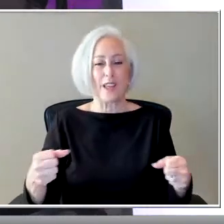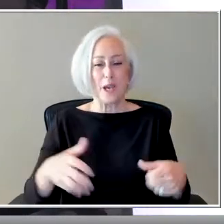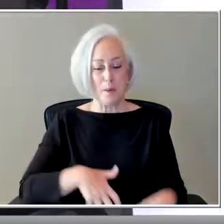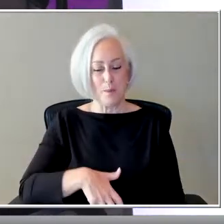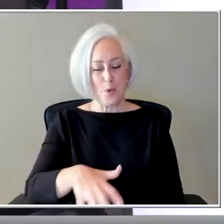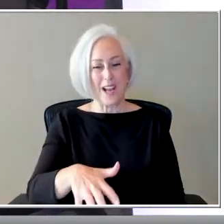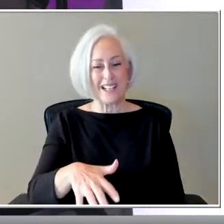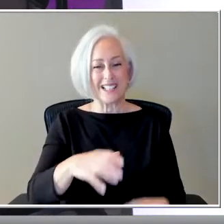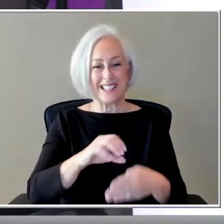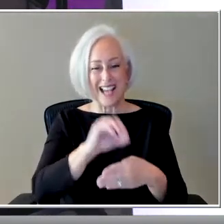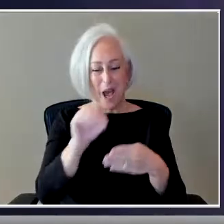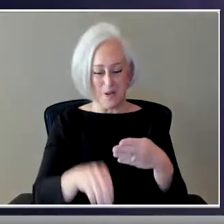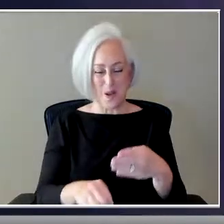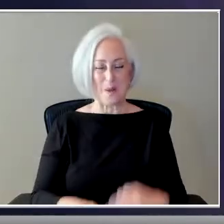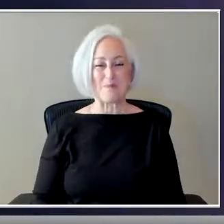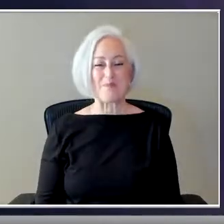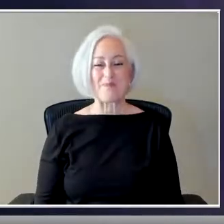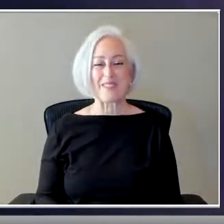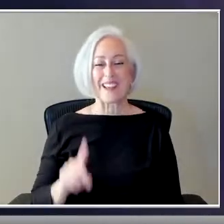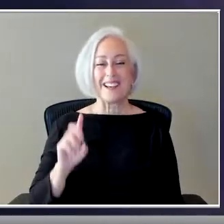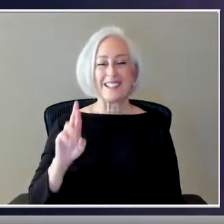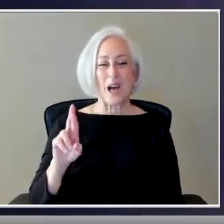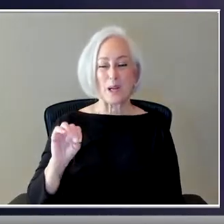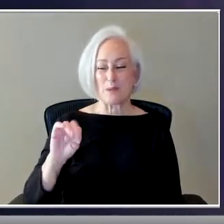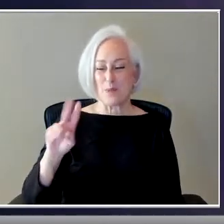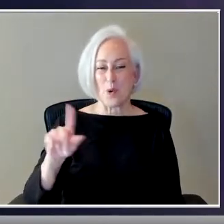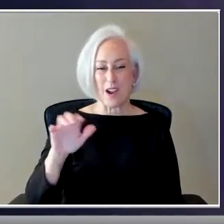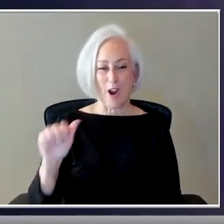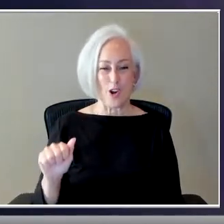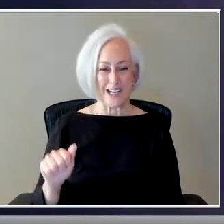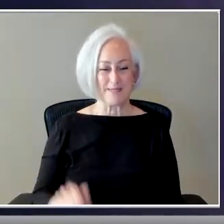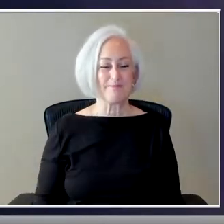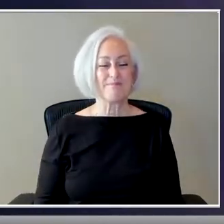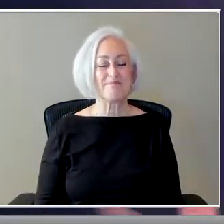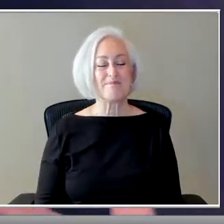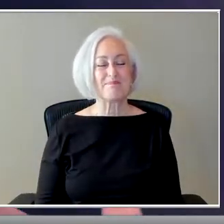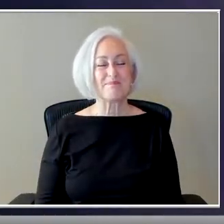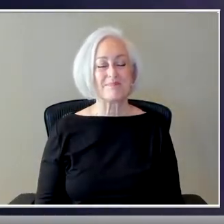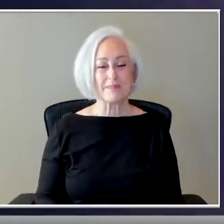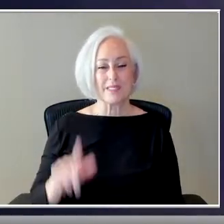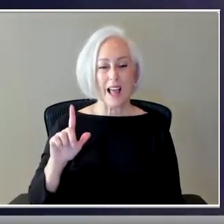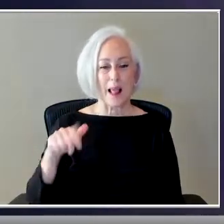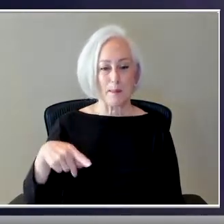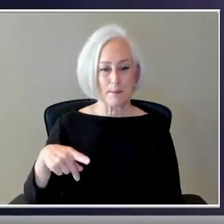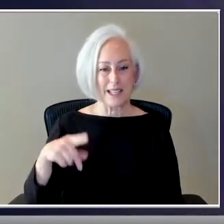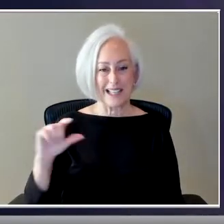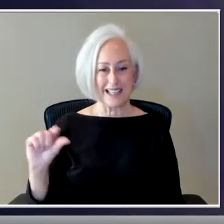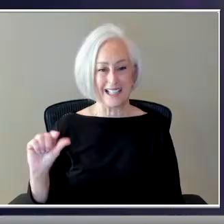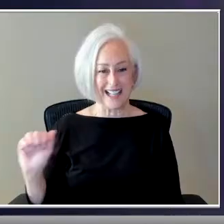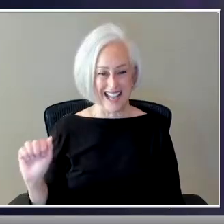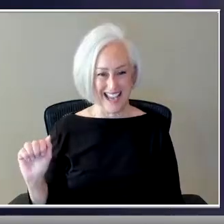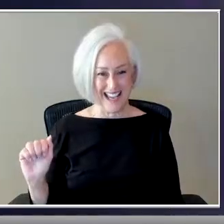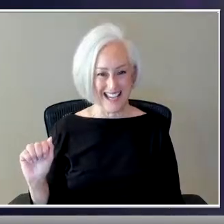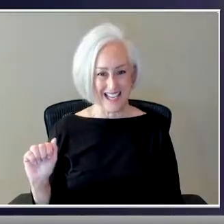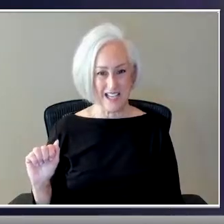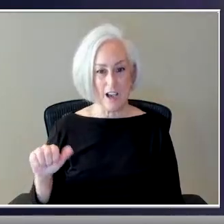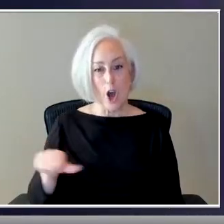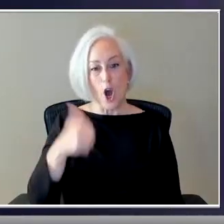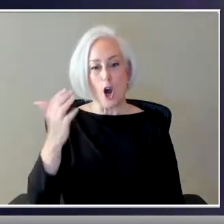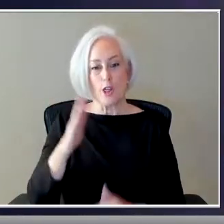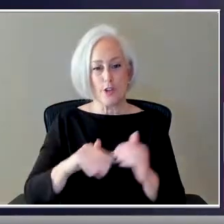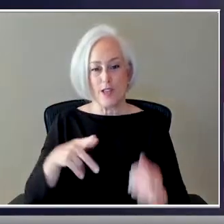Moriarty. Well, I'll talk about the Lp(a), that besides preeclampsia, you have to worry about its association